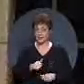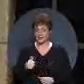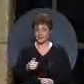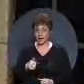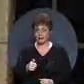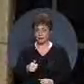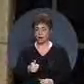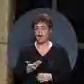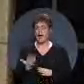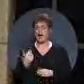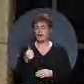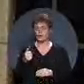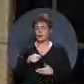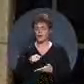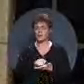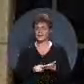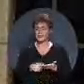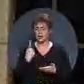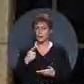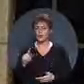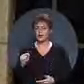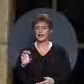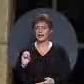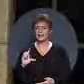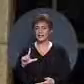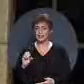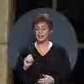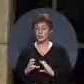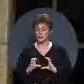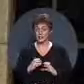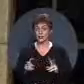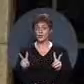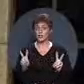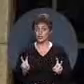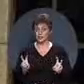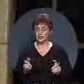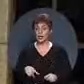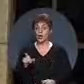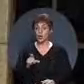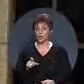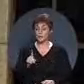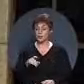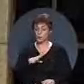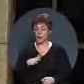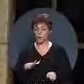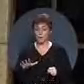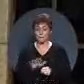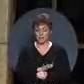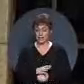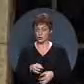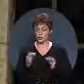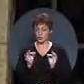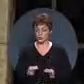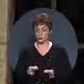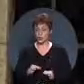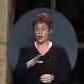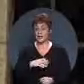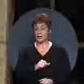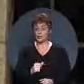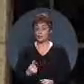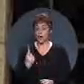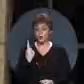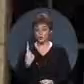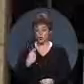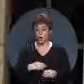current Minister of Transport, said in a document on telecommunications, and I quote, Quebec will have